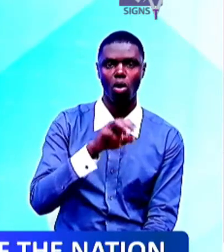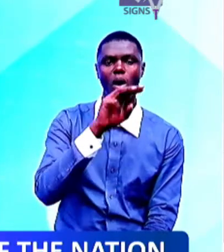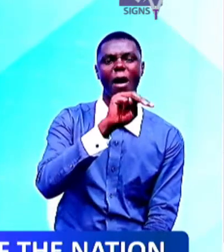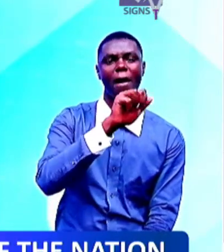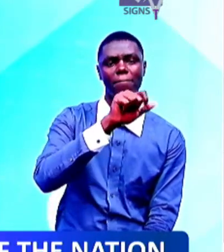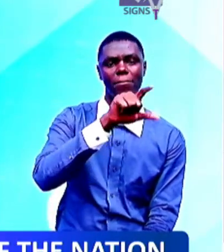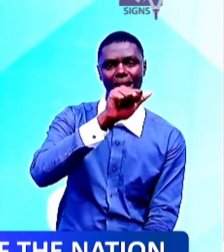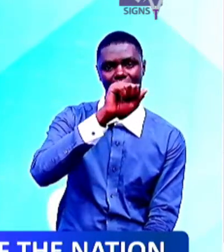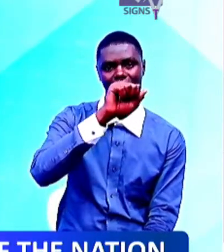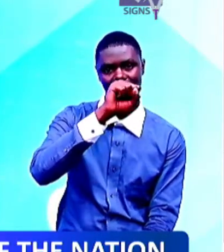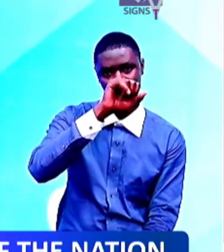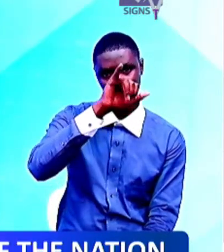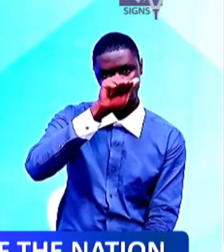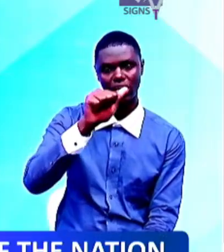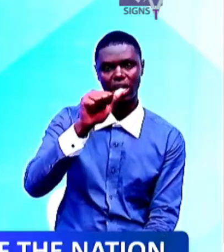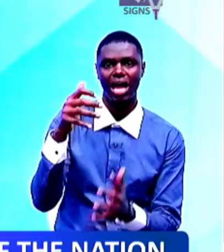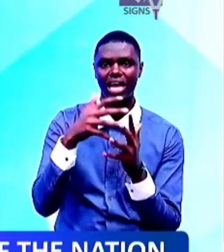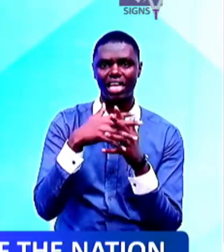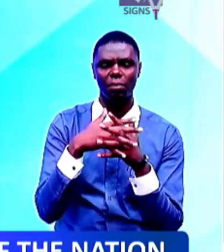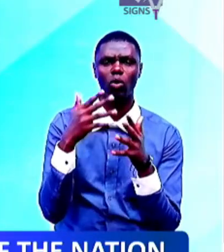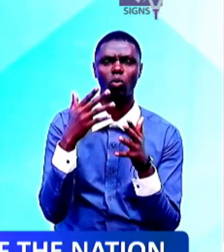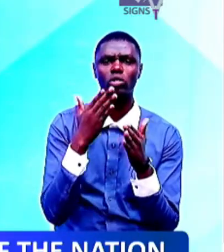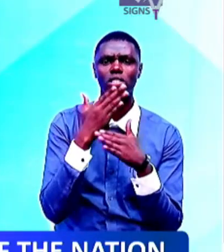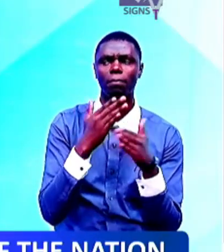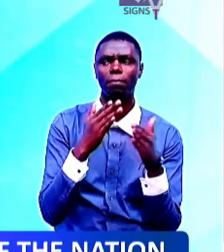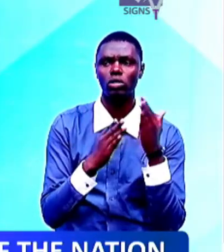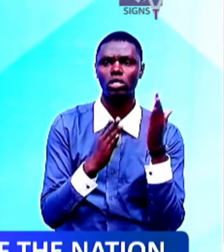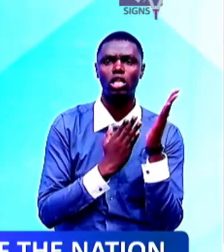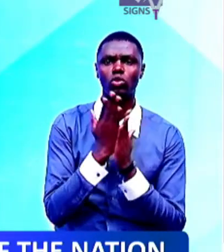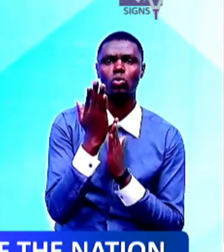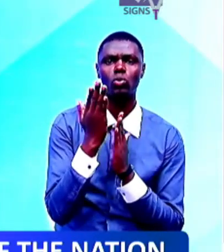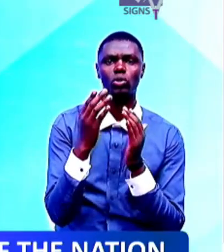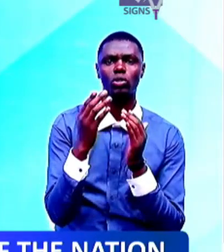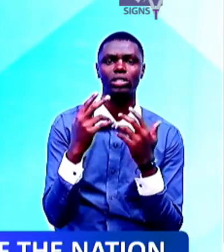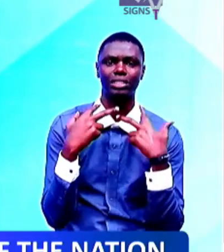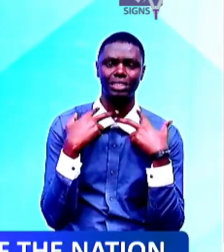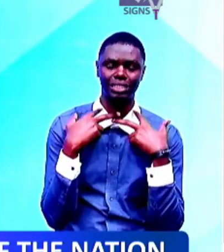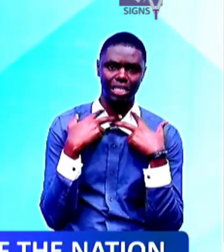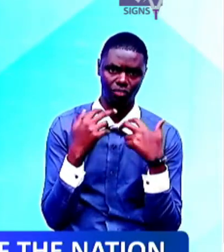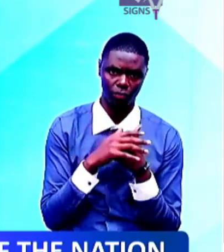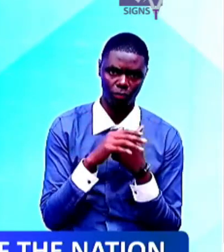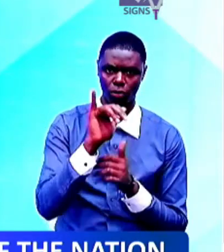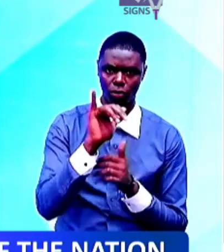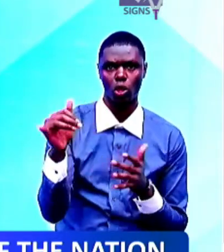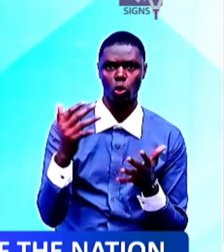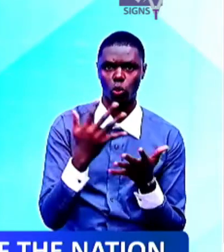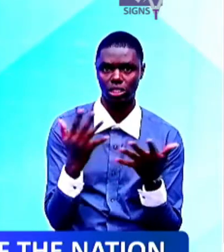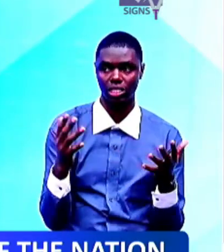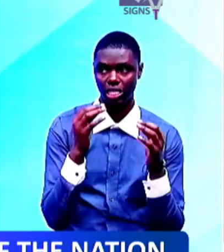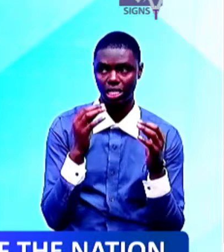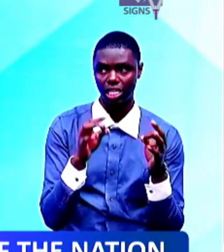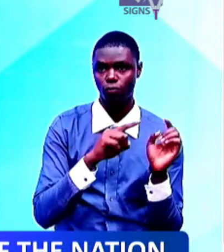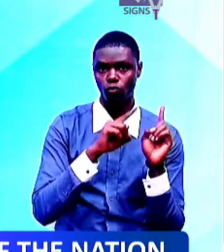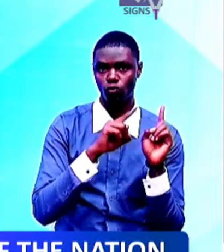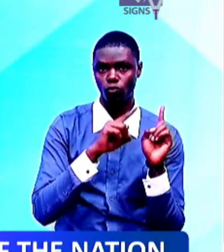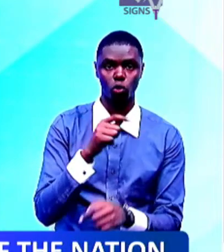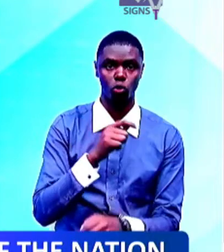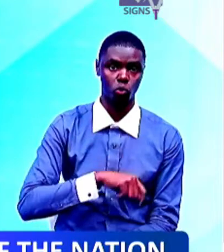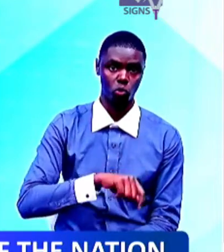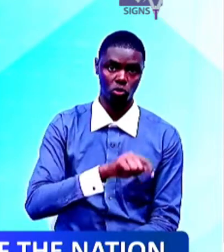America was built through slavery. The same to Europe. Those things, like if you go to Spain, for